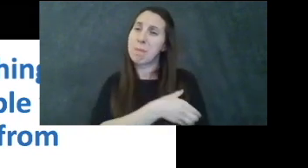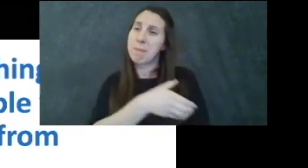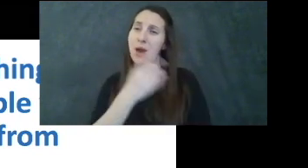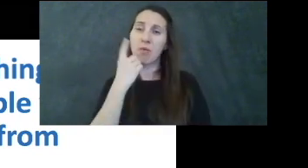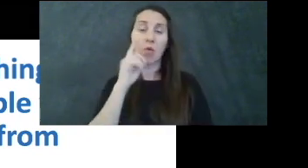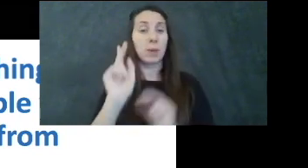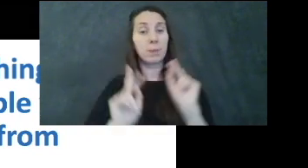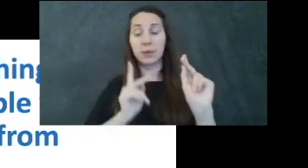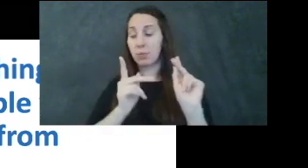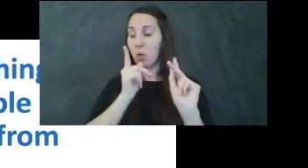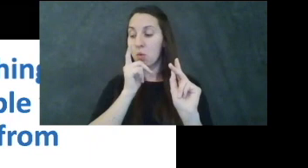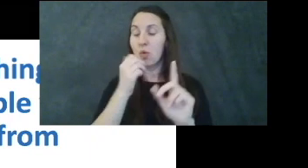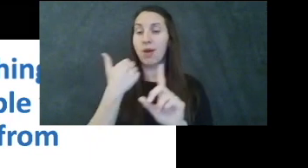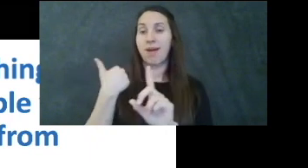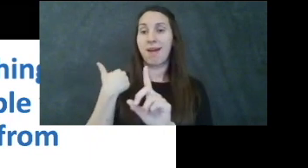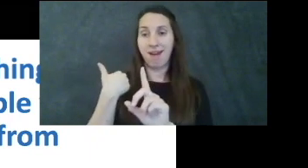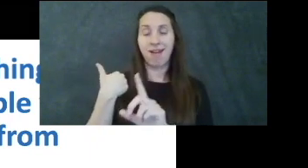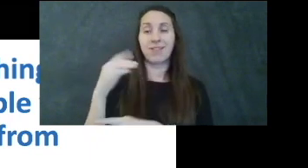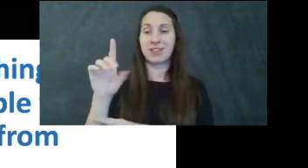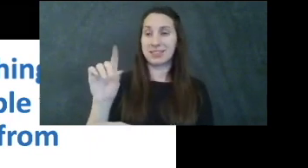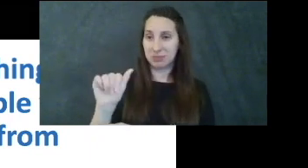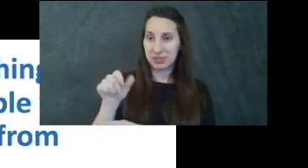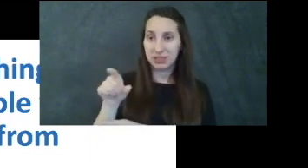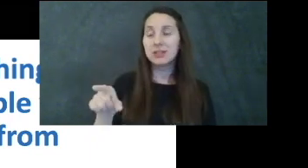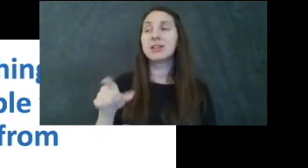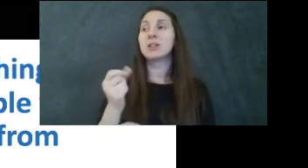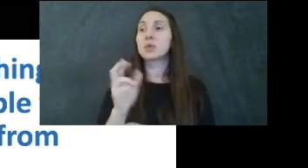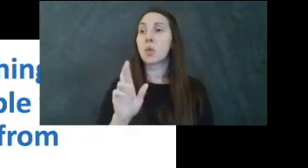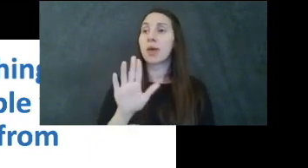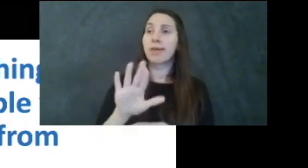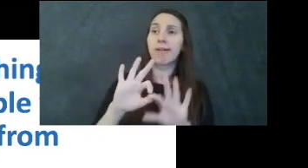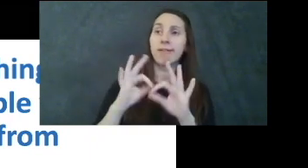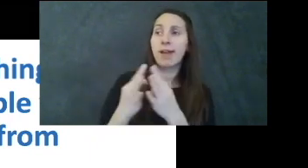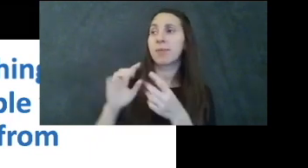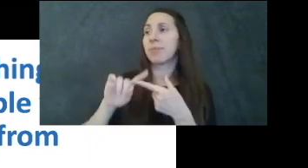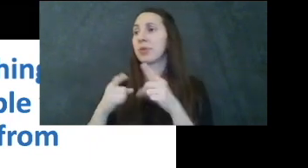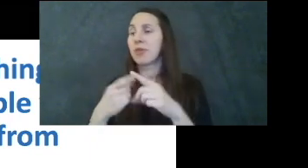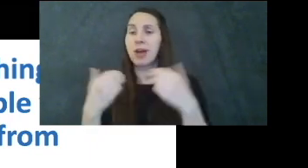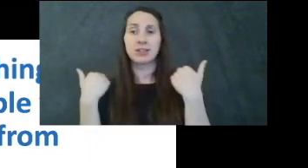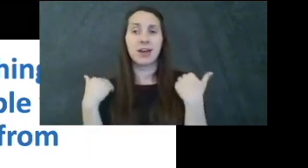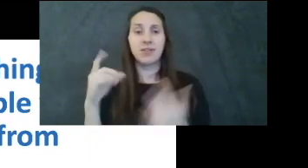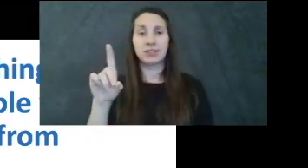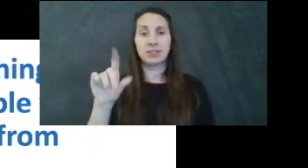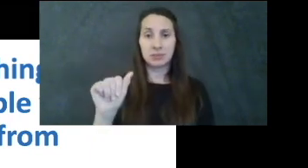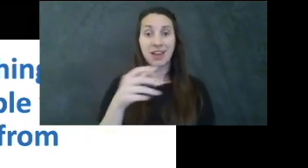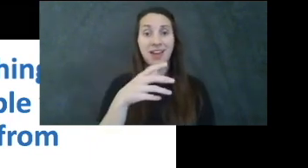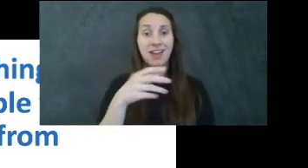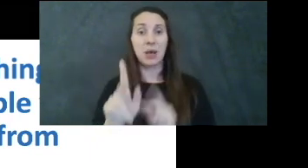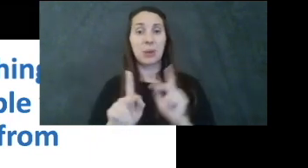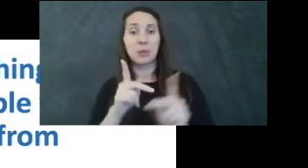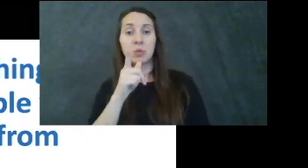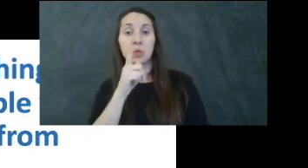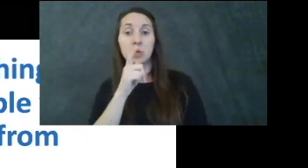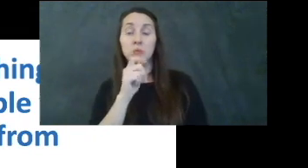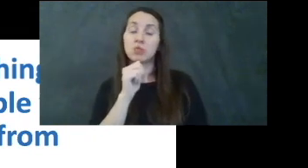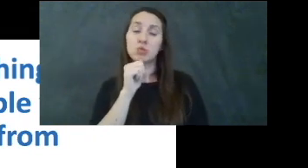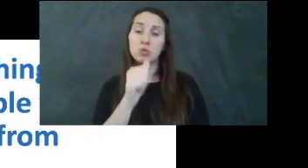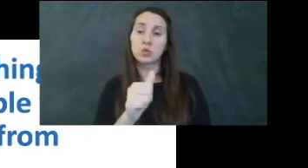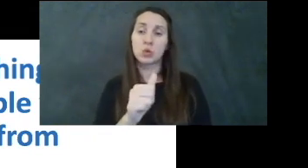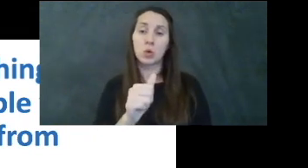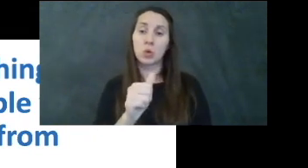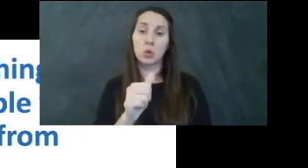who have disabilities, people who have friends and family who have disabilities, and people who do not have